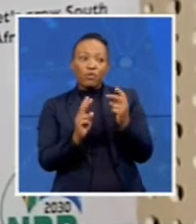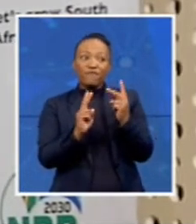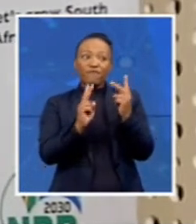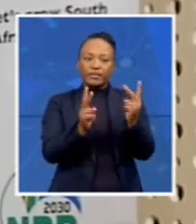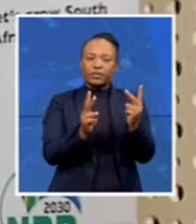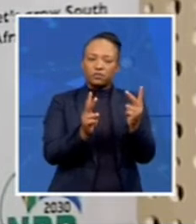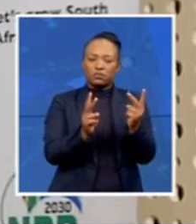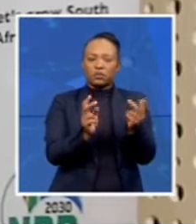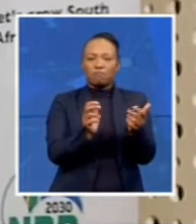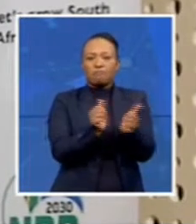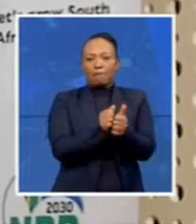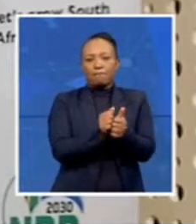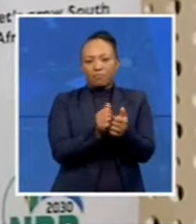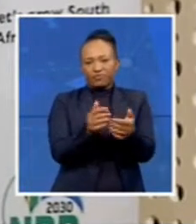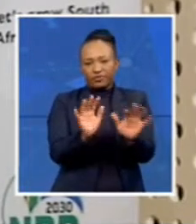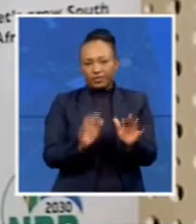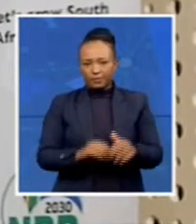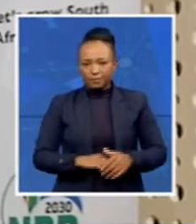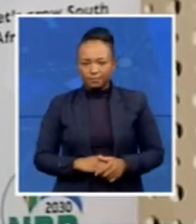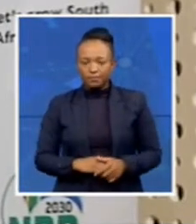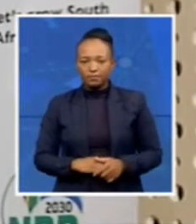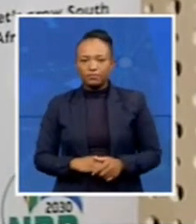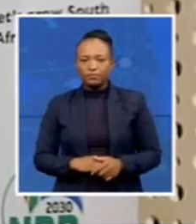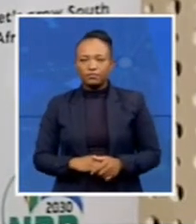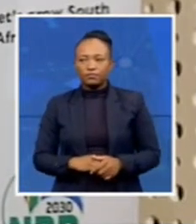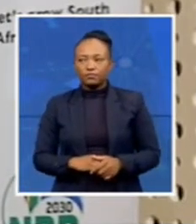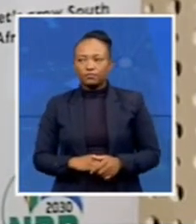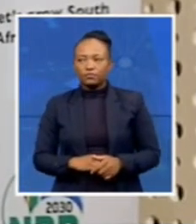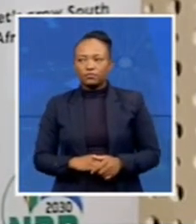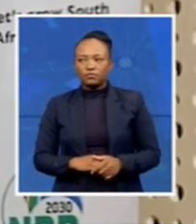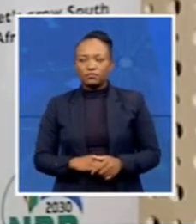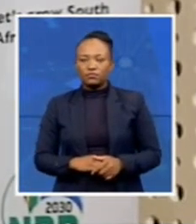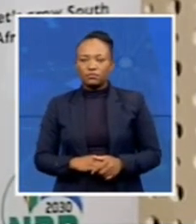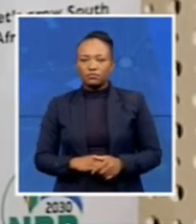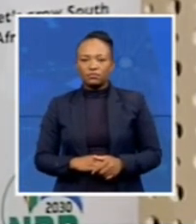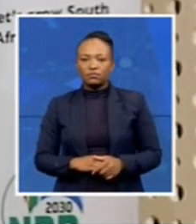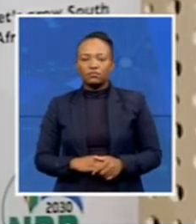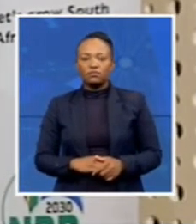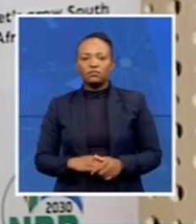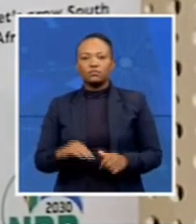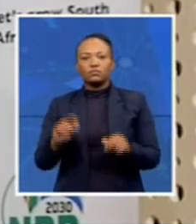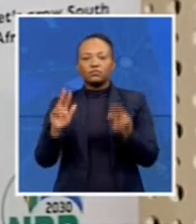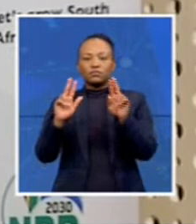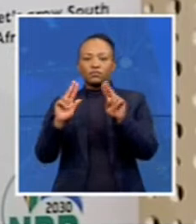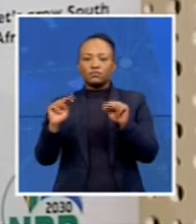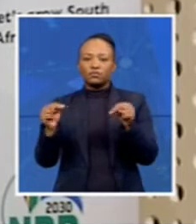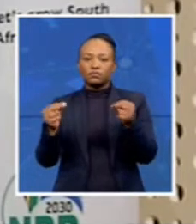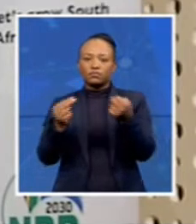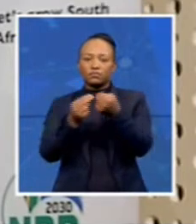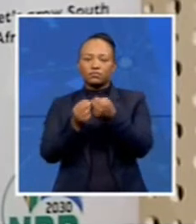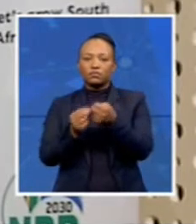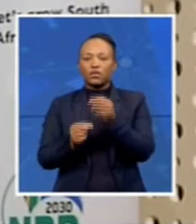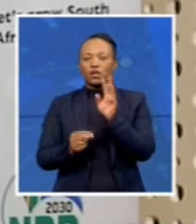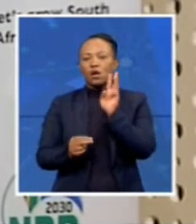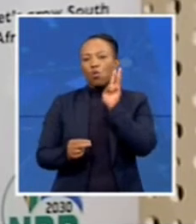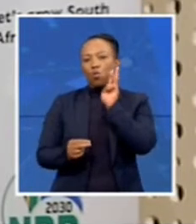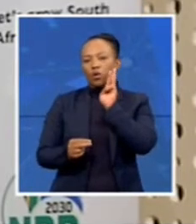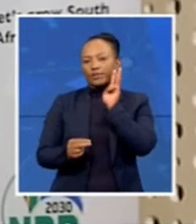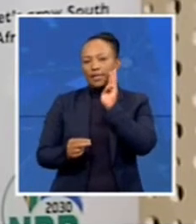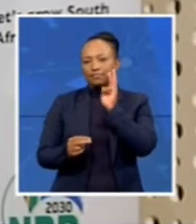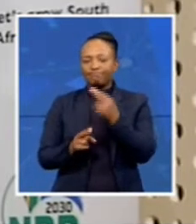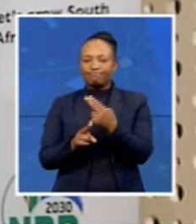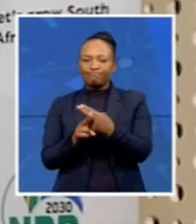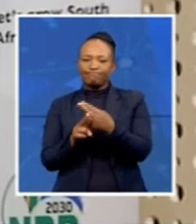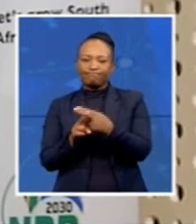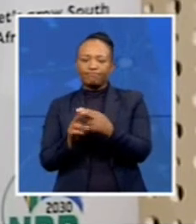On the National Water and Sanitation Summit, which we recently held on 18 to